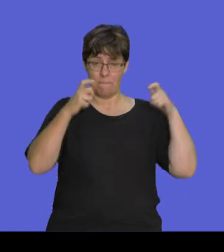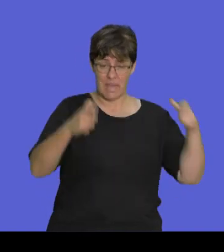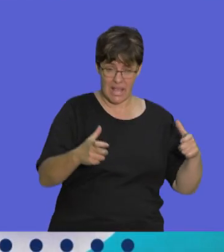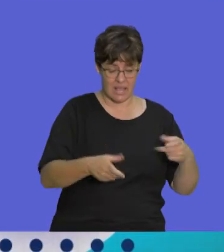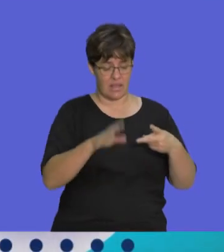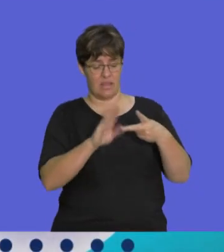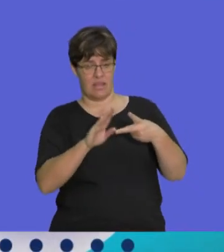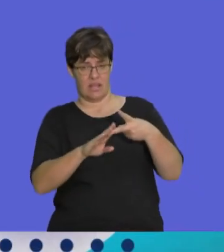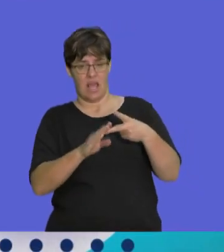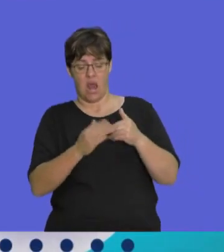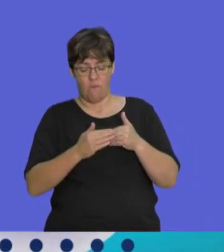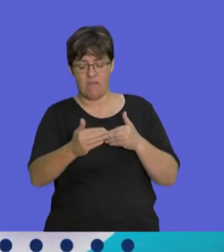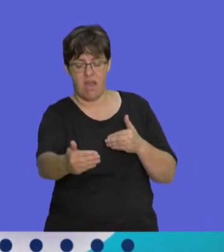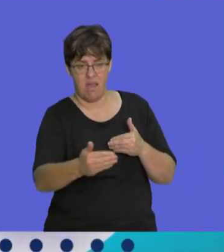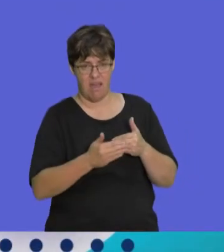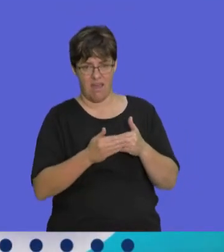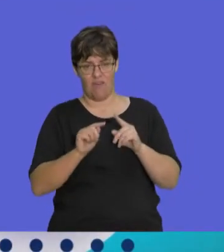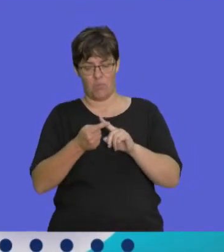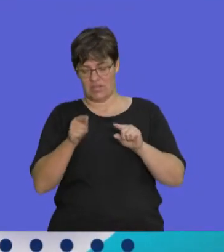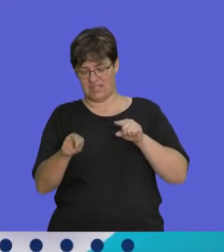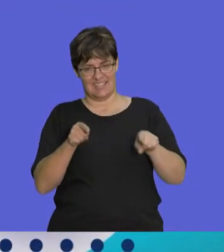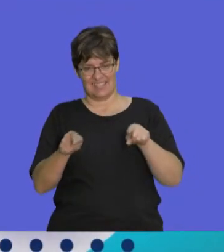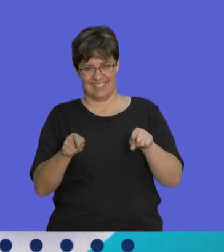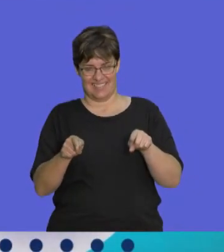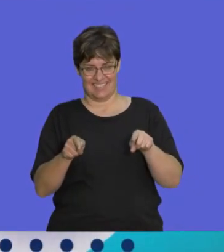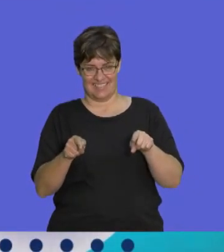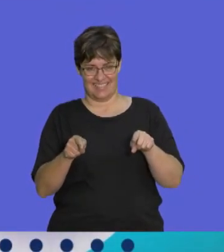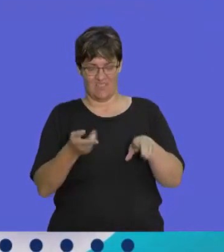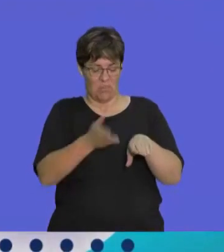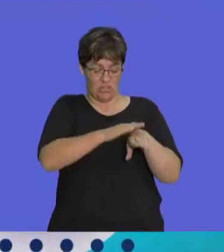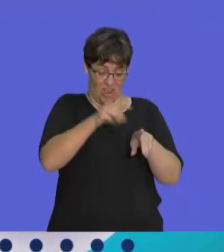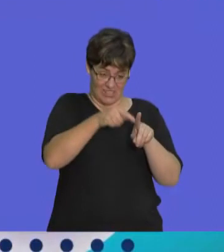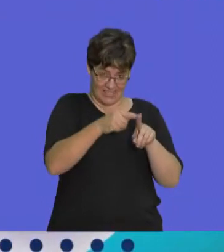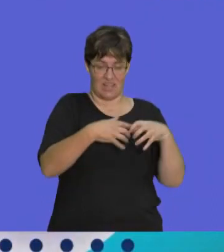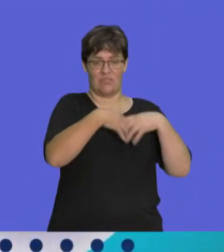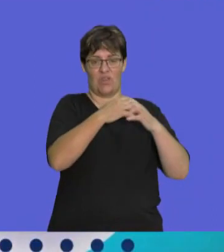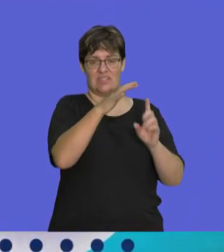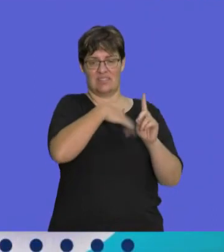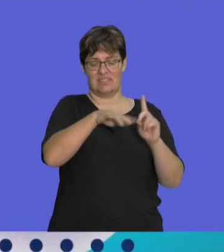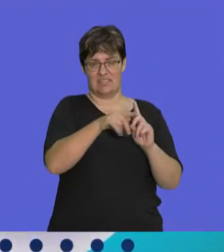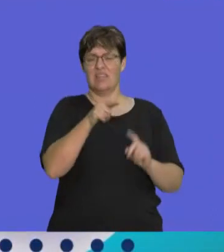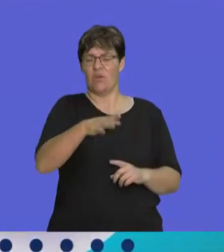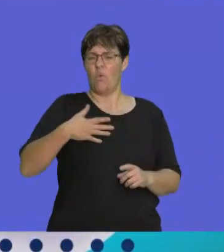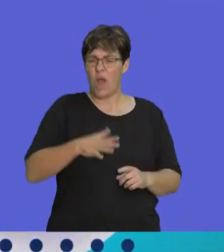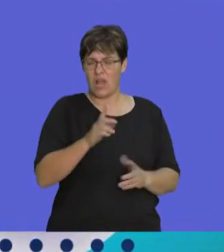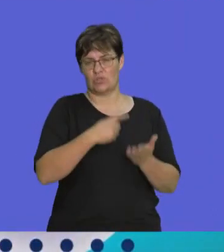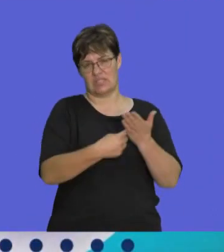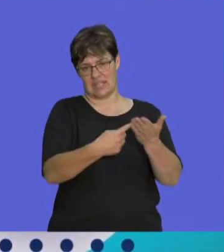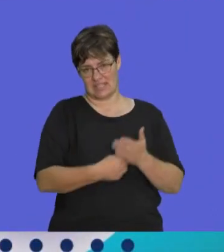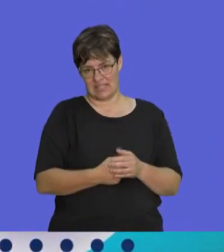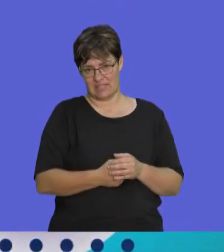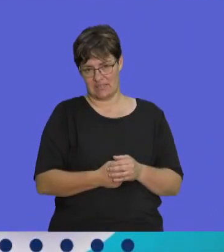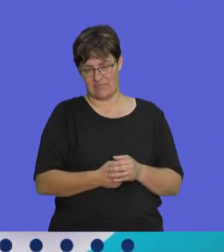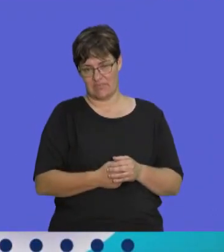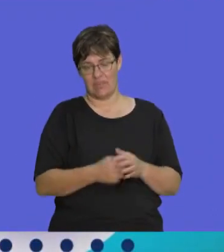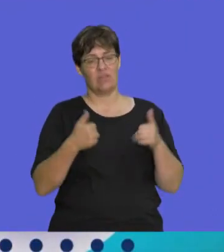the charge that creates the field and the distance of the point from that charge that creates the field. So that's what we